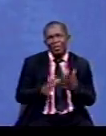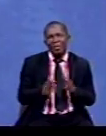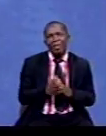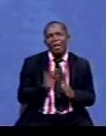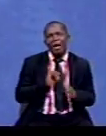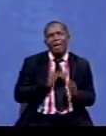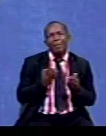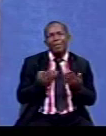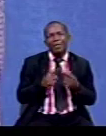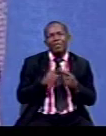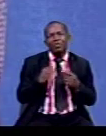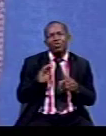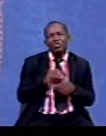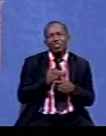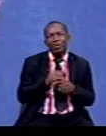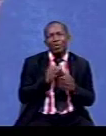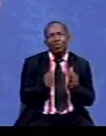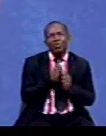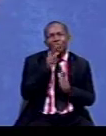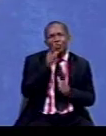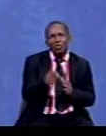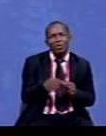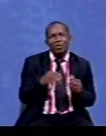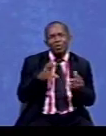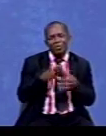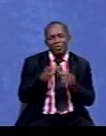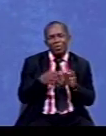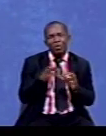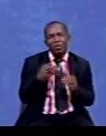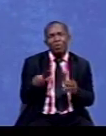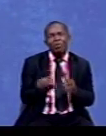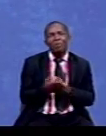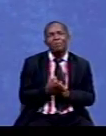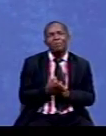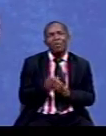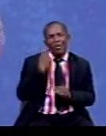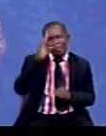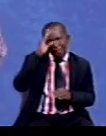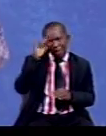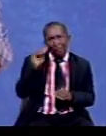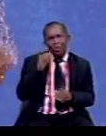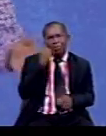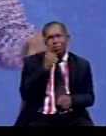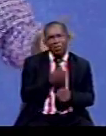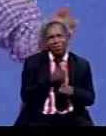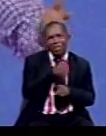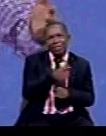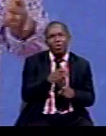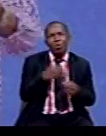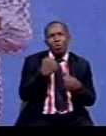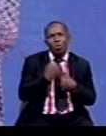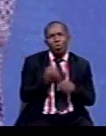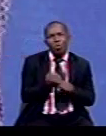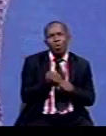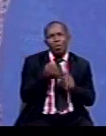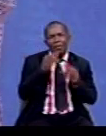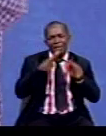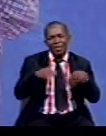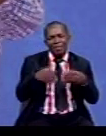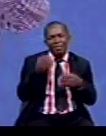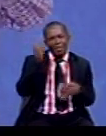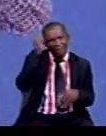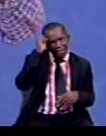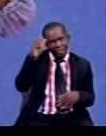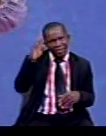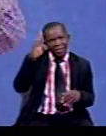like you, who lived a very impactful life, Jesus Christ. Right from a young age, right up about 12